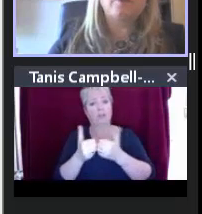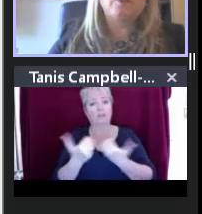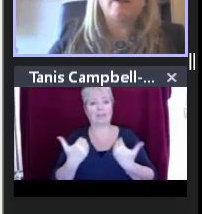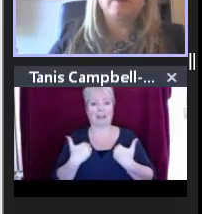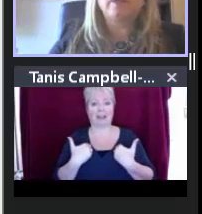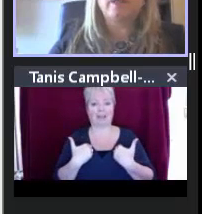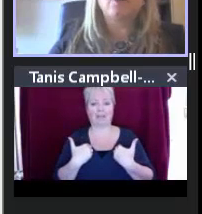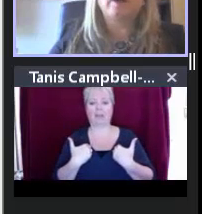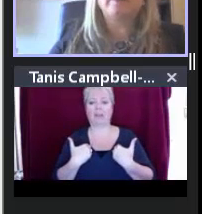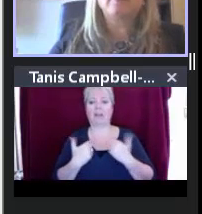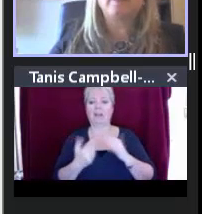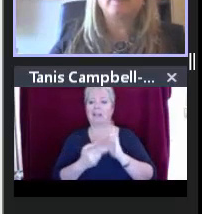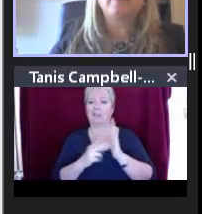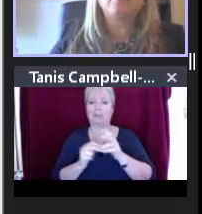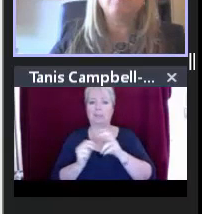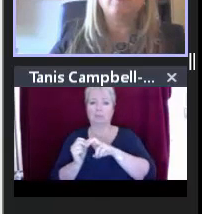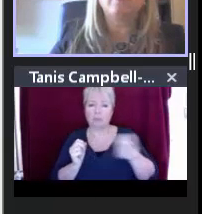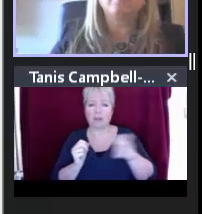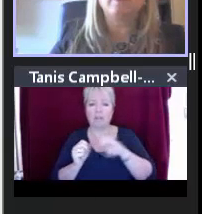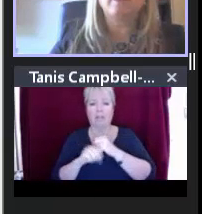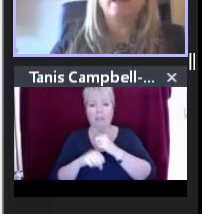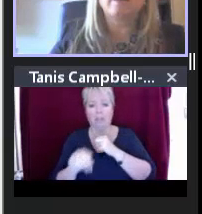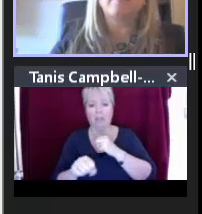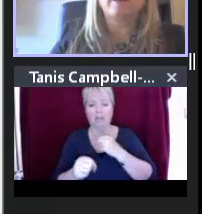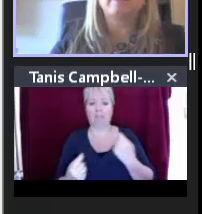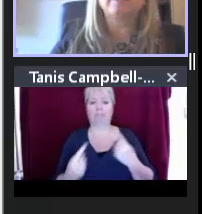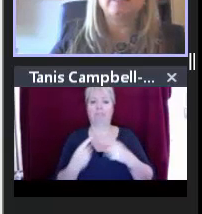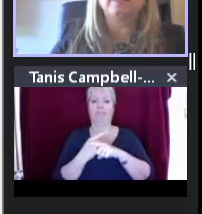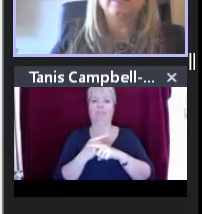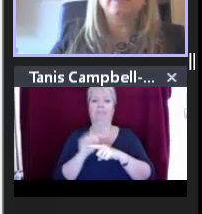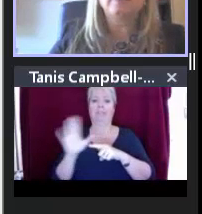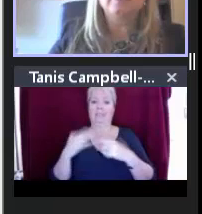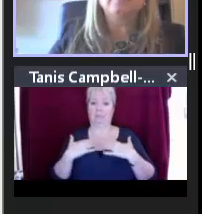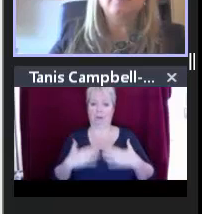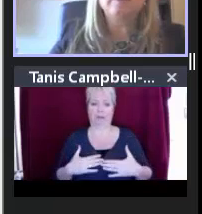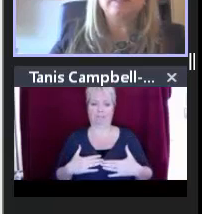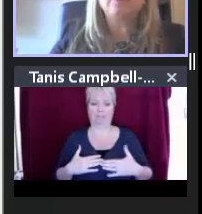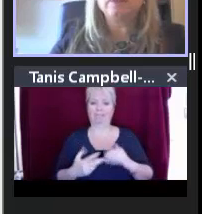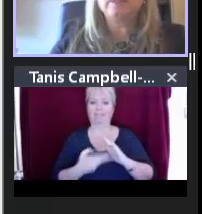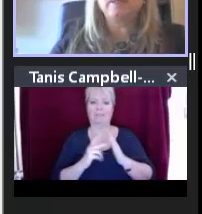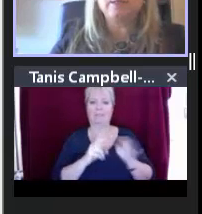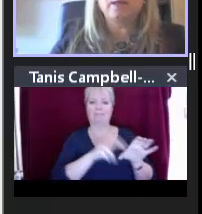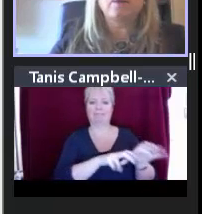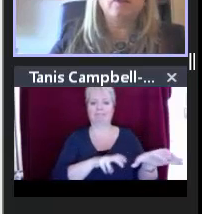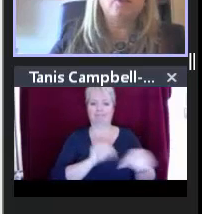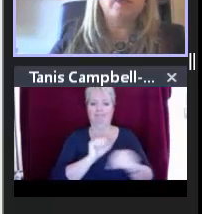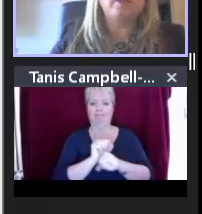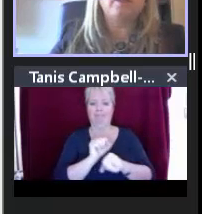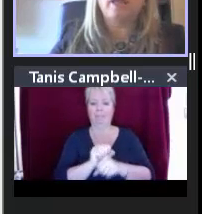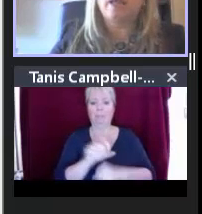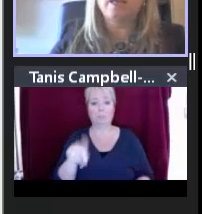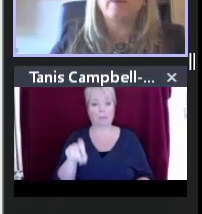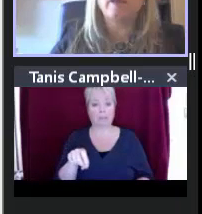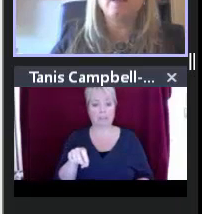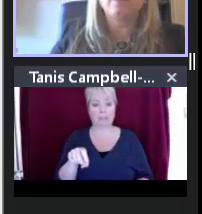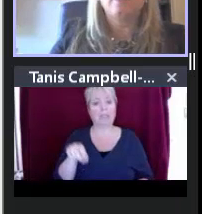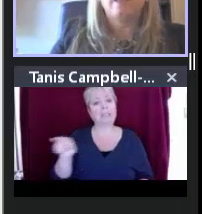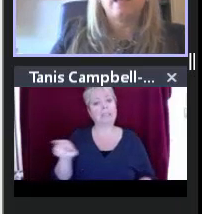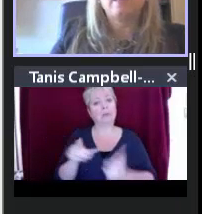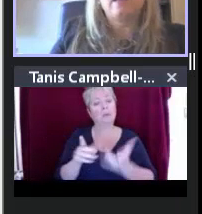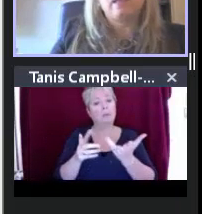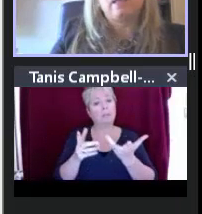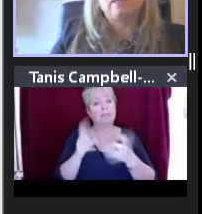to having to travel to that job. So he could no longer work in that capacity. So he was interested in technology